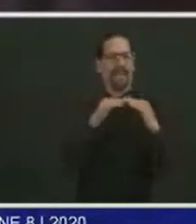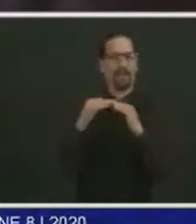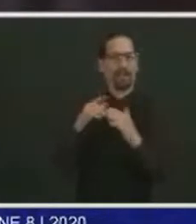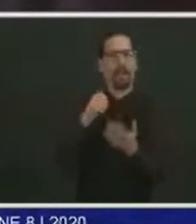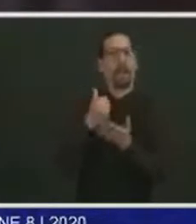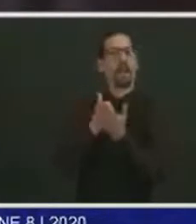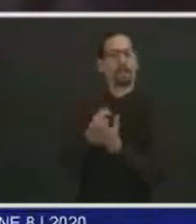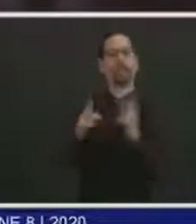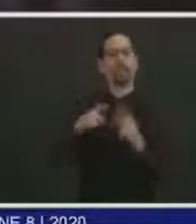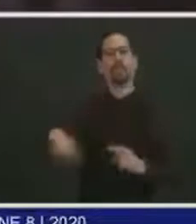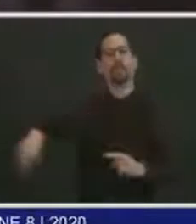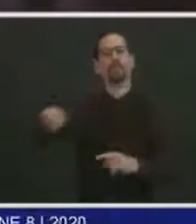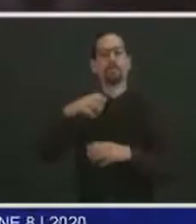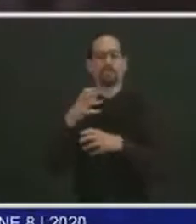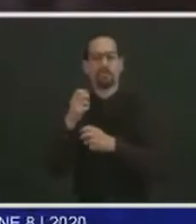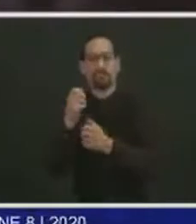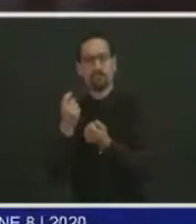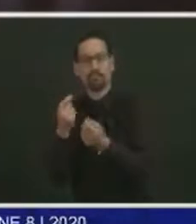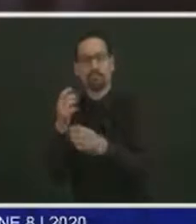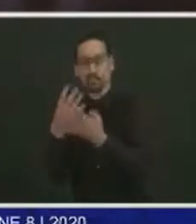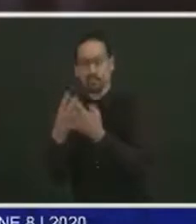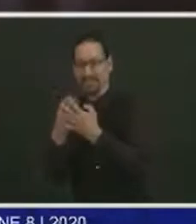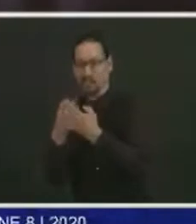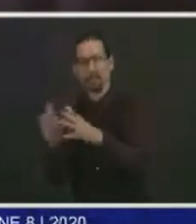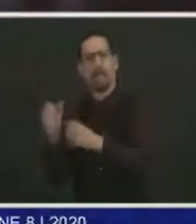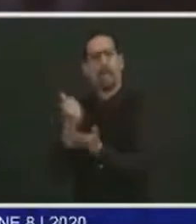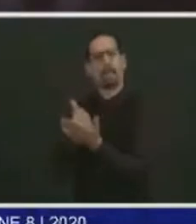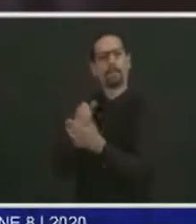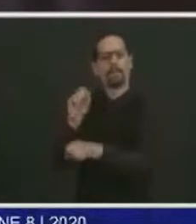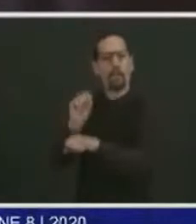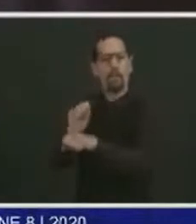jobs, job coaches, job training, education.